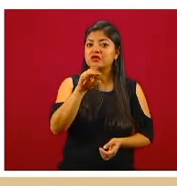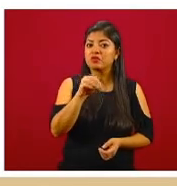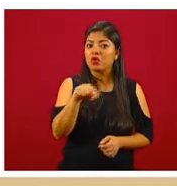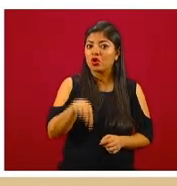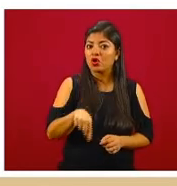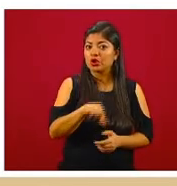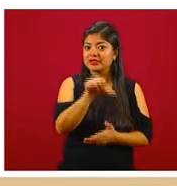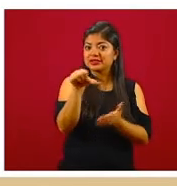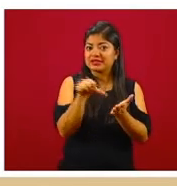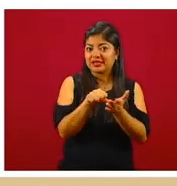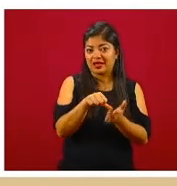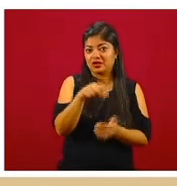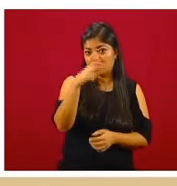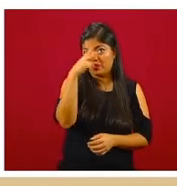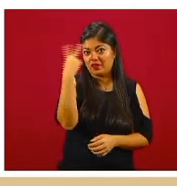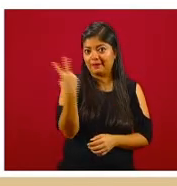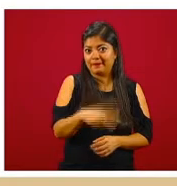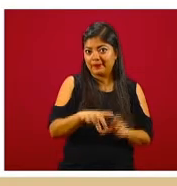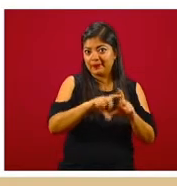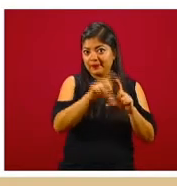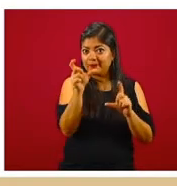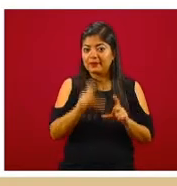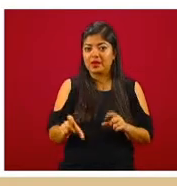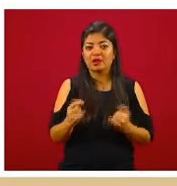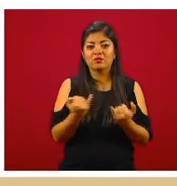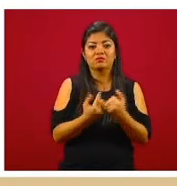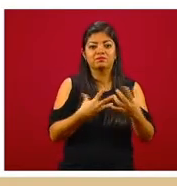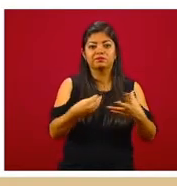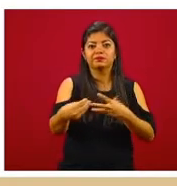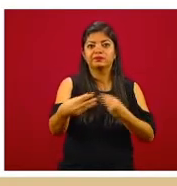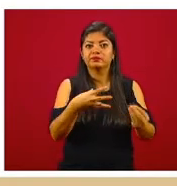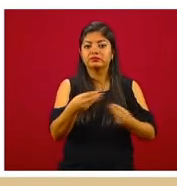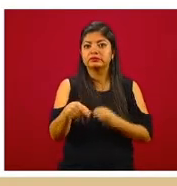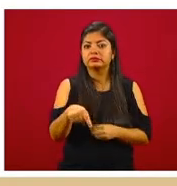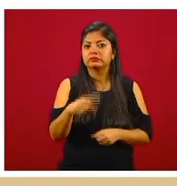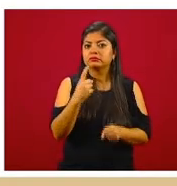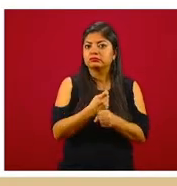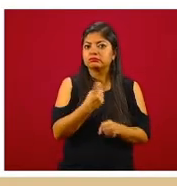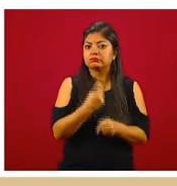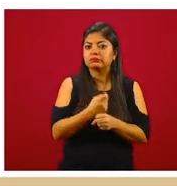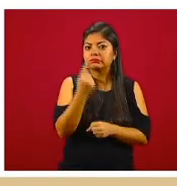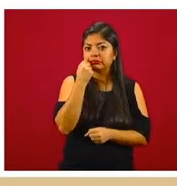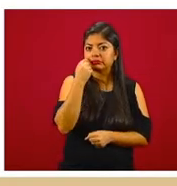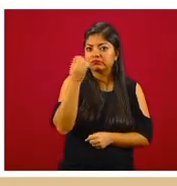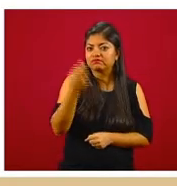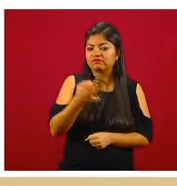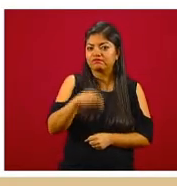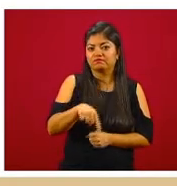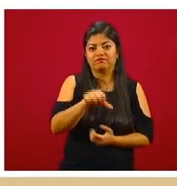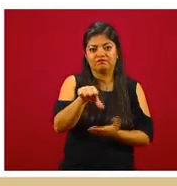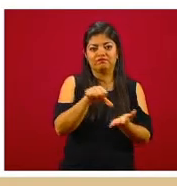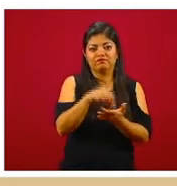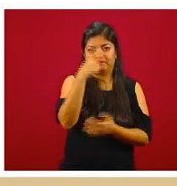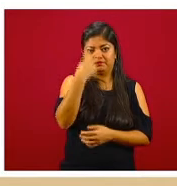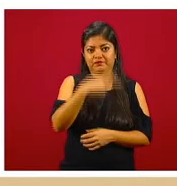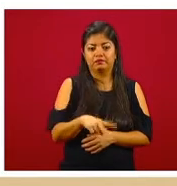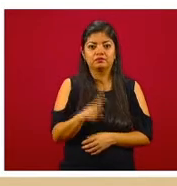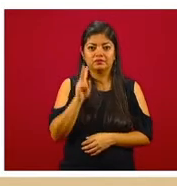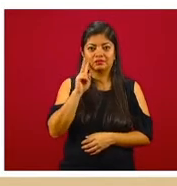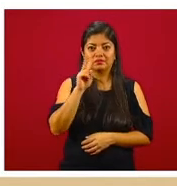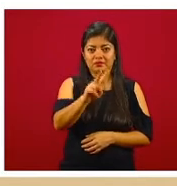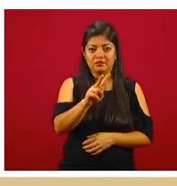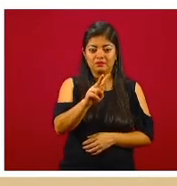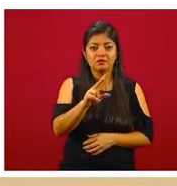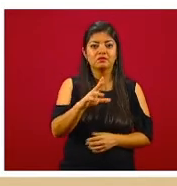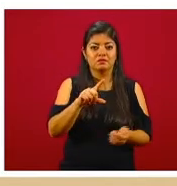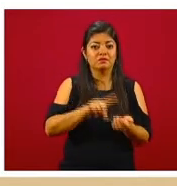this También shows that la this is the most active transmisión es zone más on the activa, pandemic. desde luego, en el Valle de Also México. on the Ahí se highest puede ver, transmission